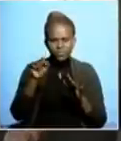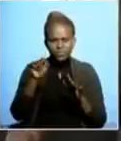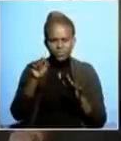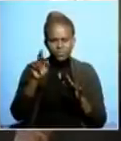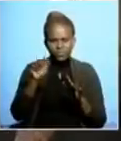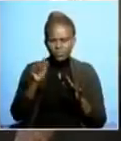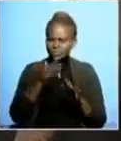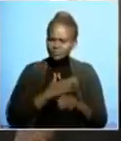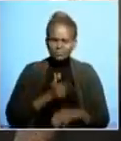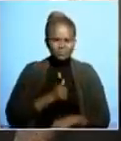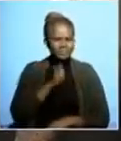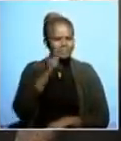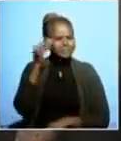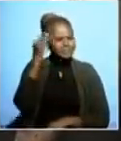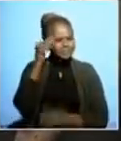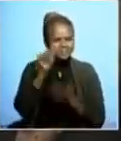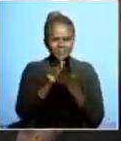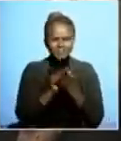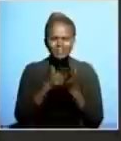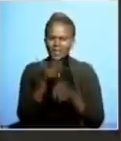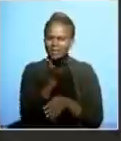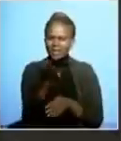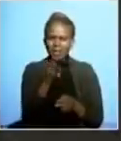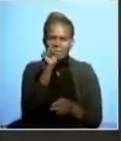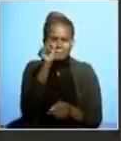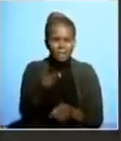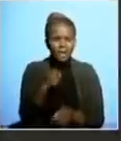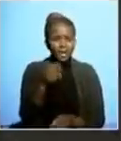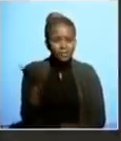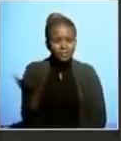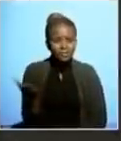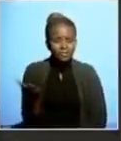I don't know, the lawyers are here. Are there rulings like that?